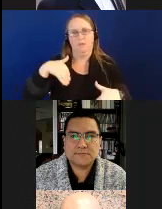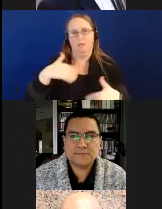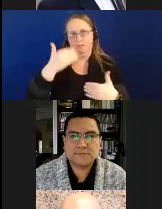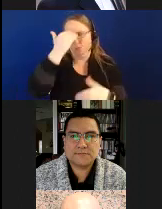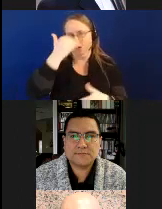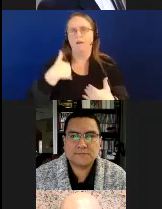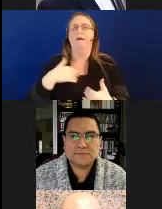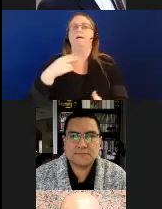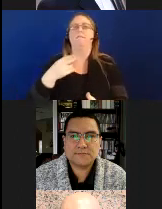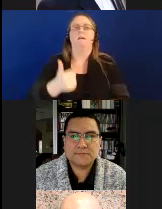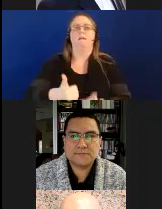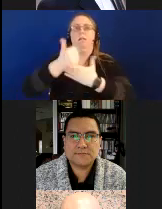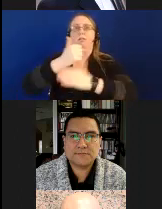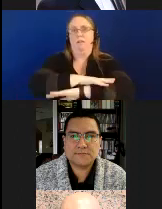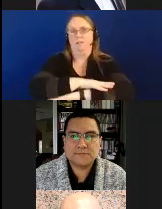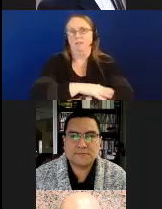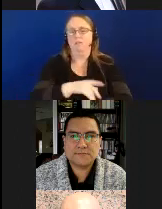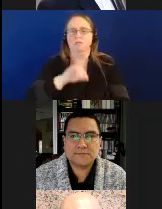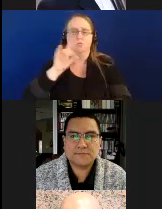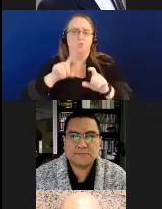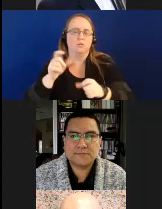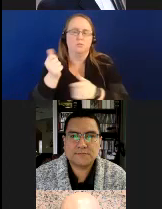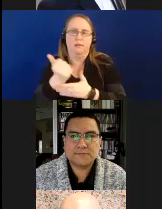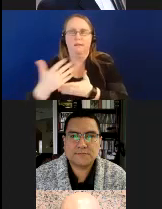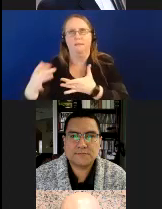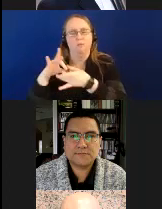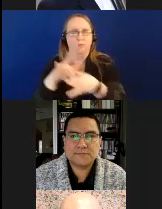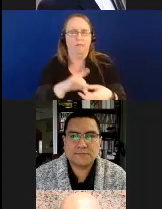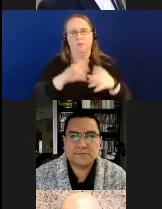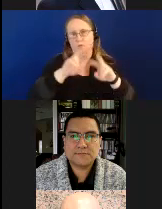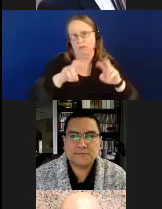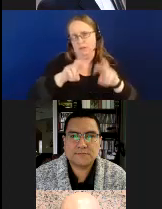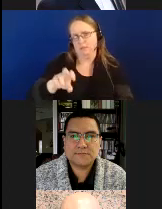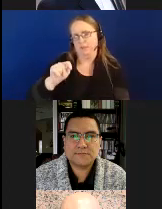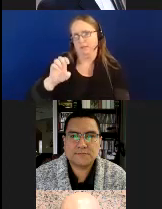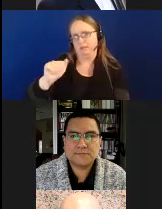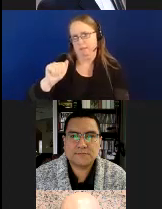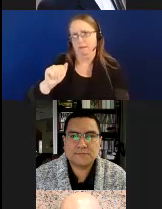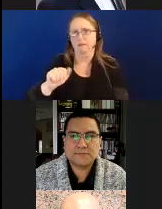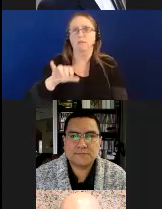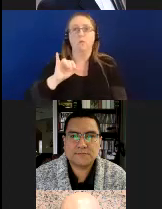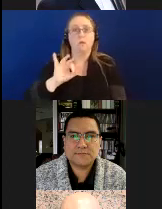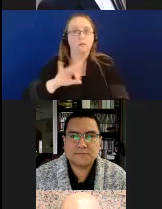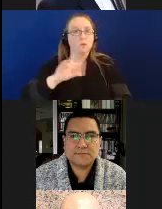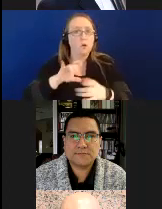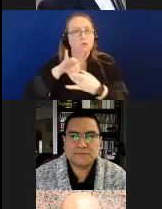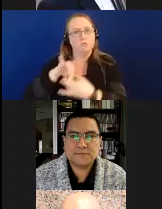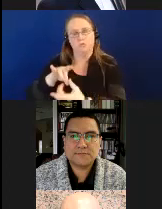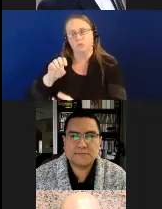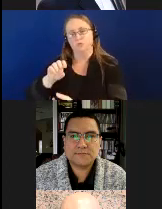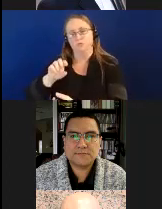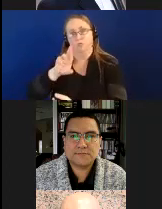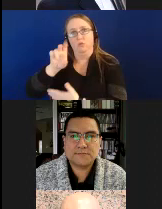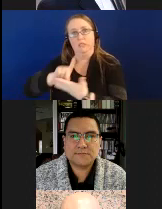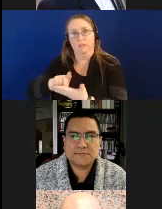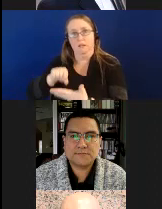desk where this is really questions about anything related to assessment at TEA. But if you do have questions about STAAR redesign, feel